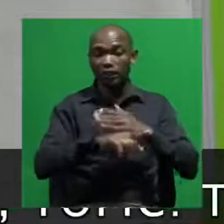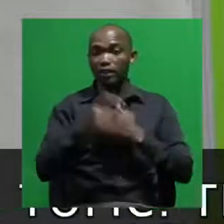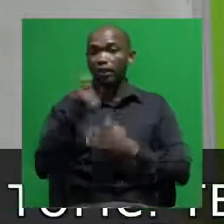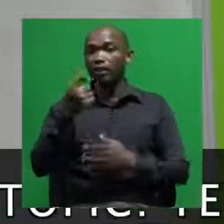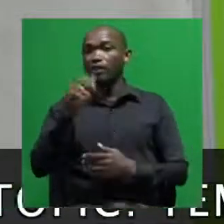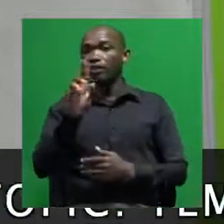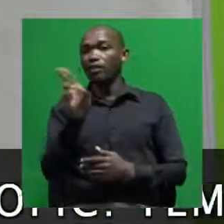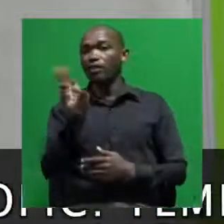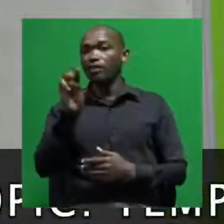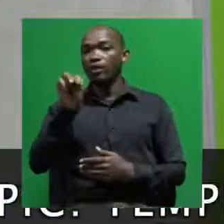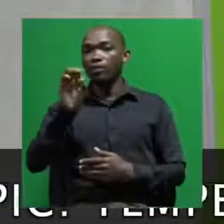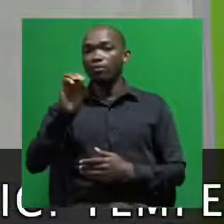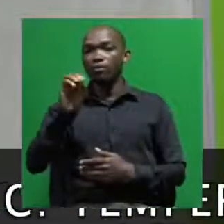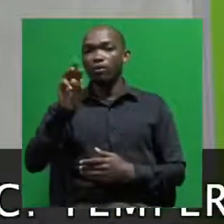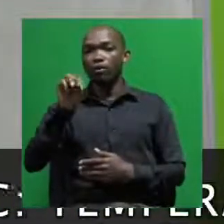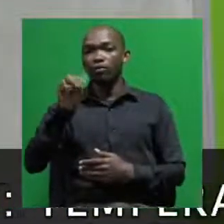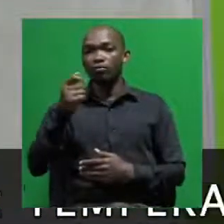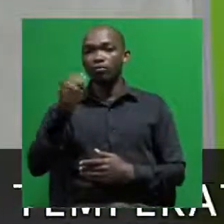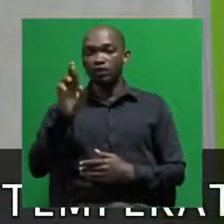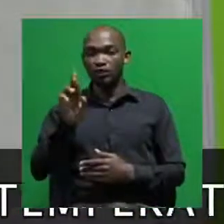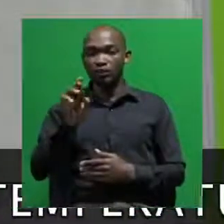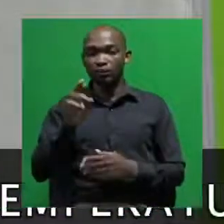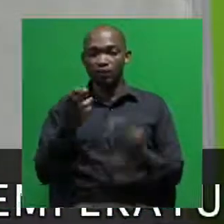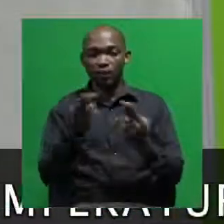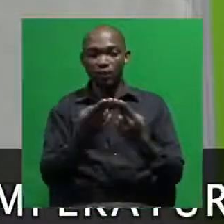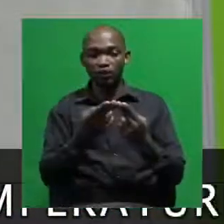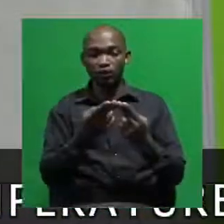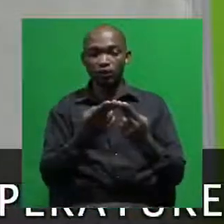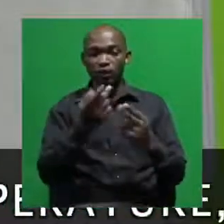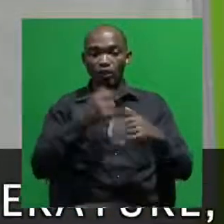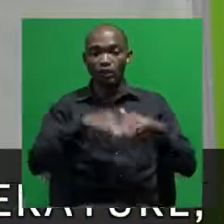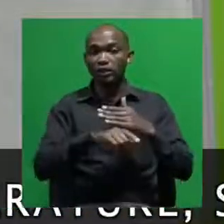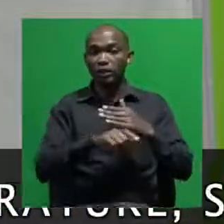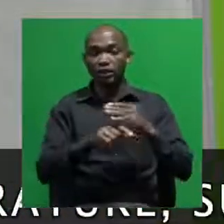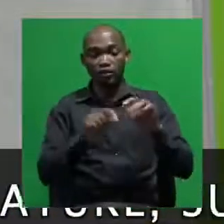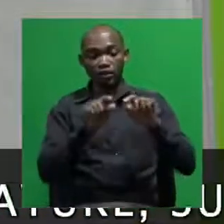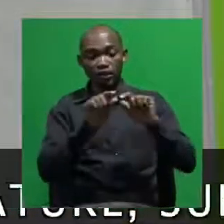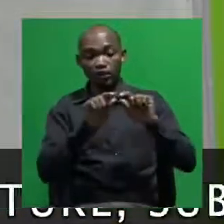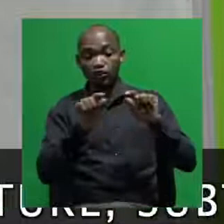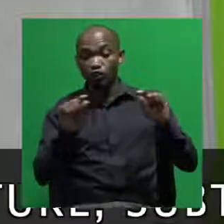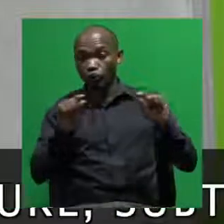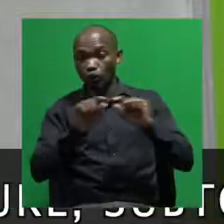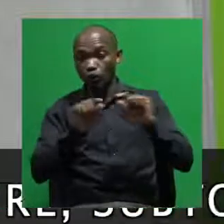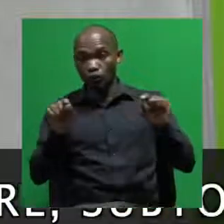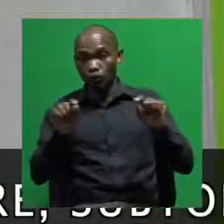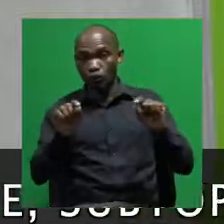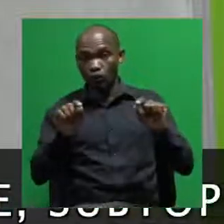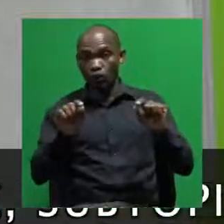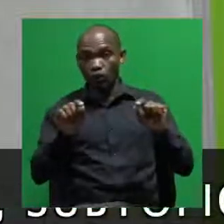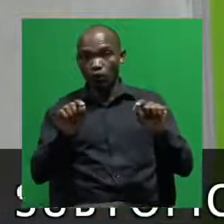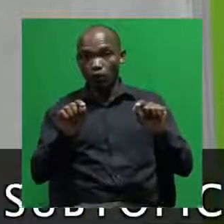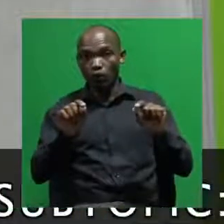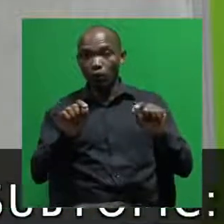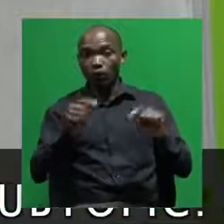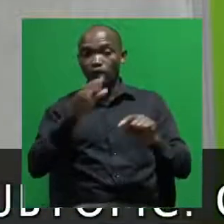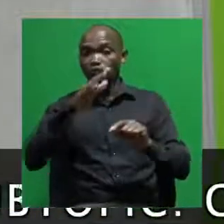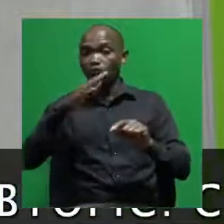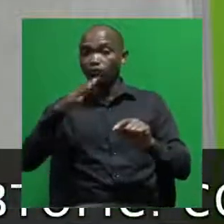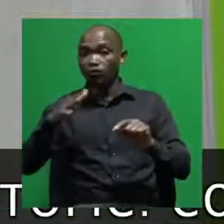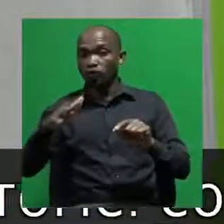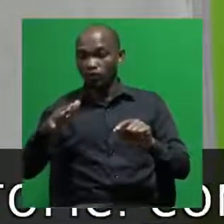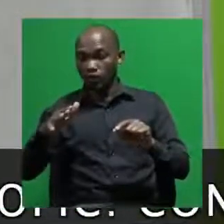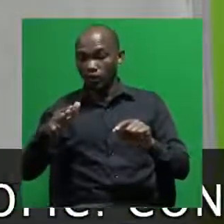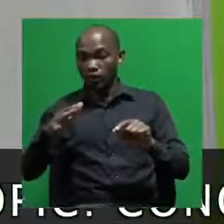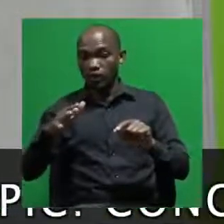thermometer. Then we have the capillary tube inside, whereby the liquid is just flowing. When the temperature is